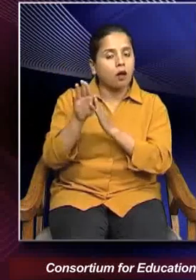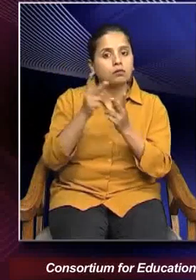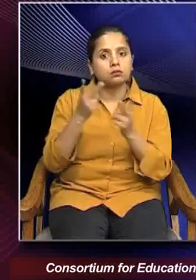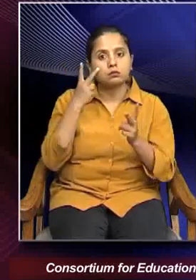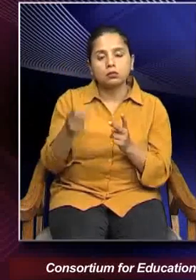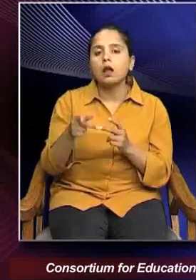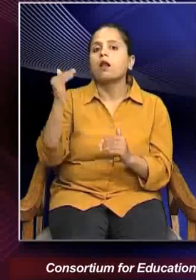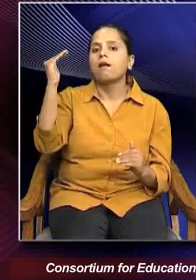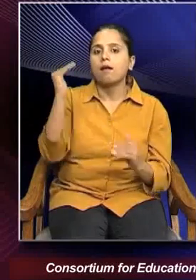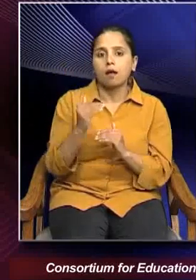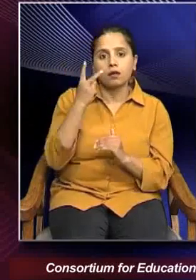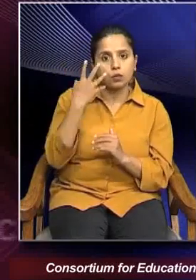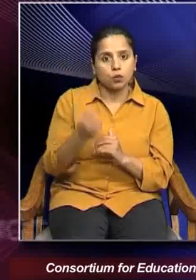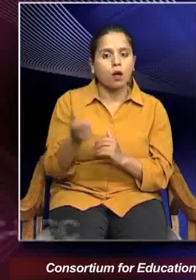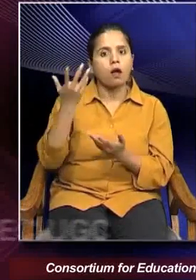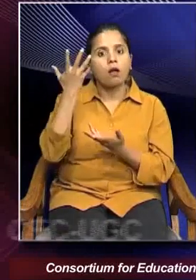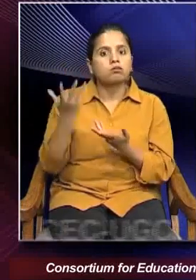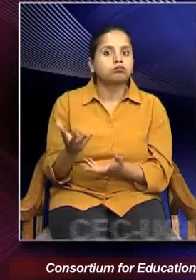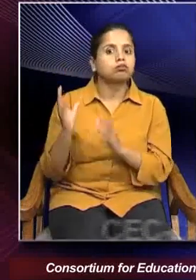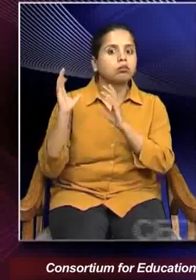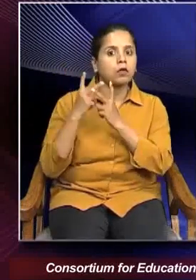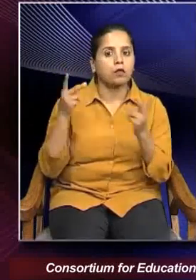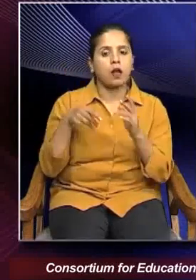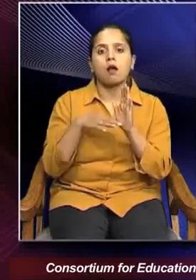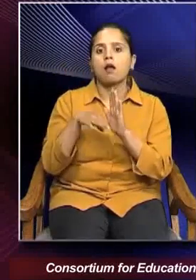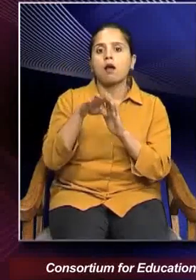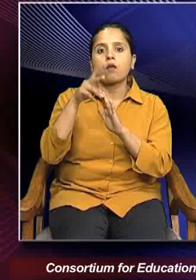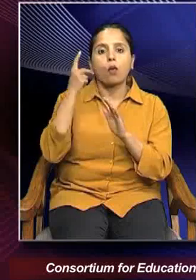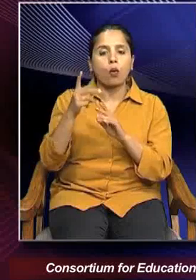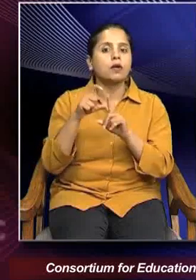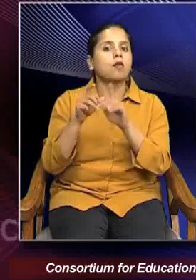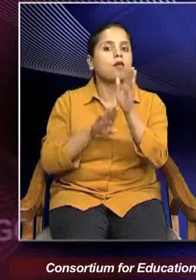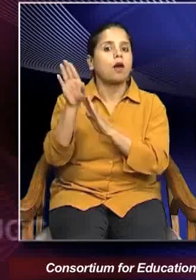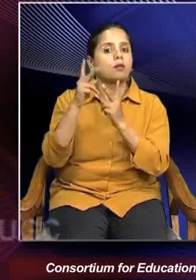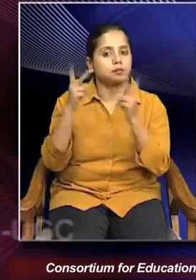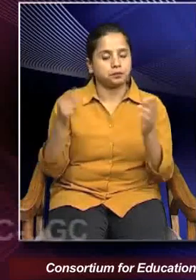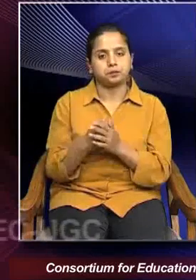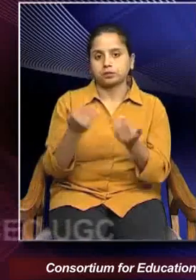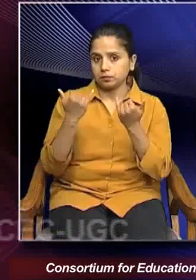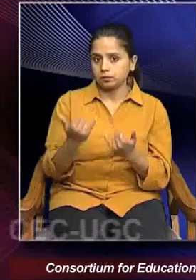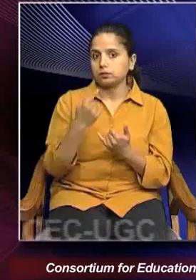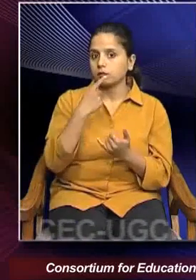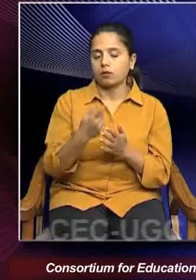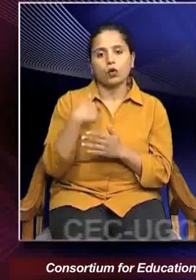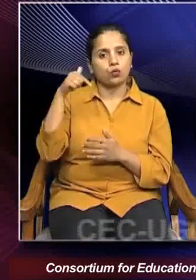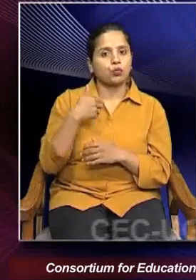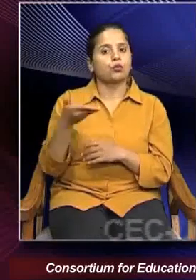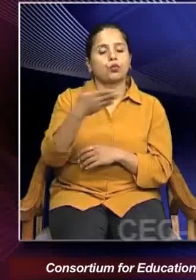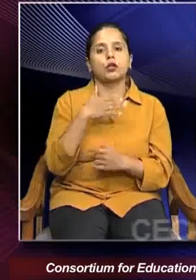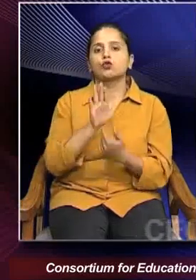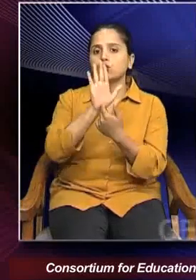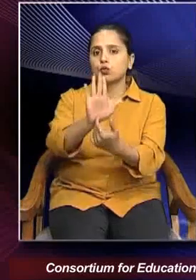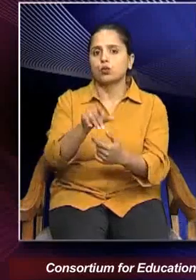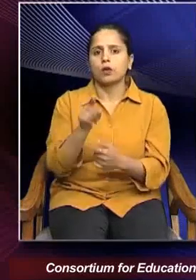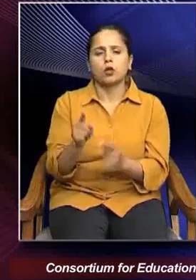order to reduce the burden of inequalities in the level of development. Now, today I am going to show you a